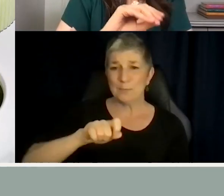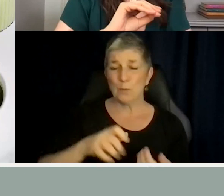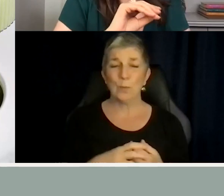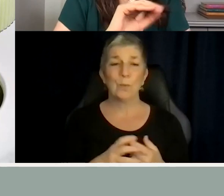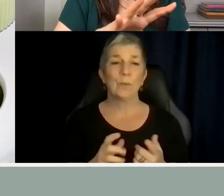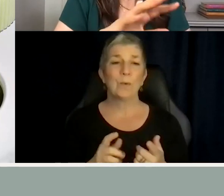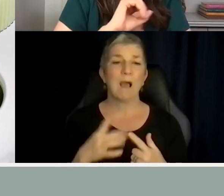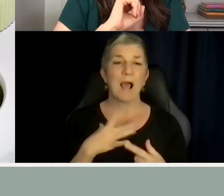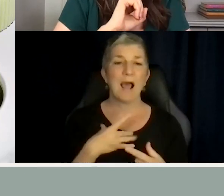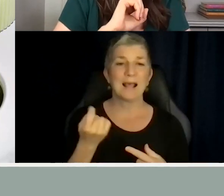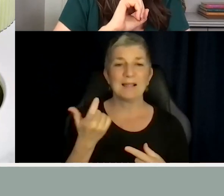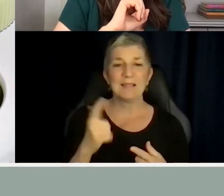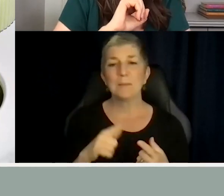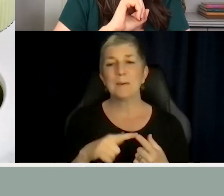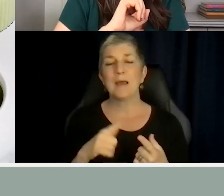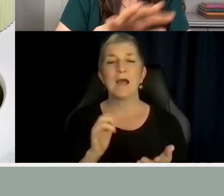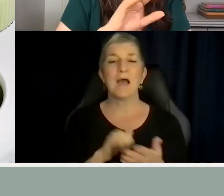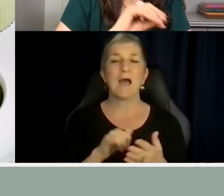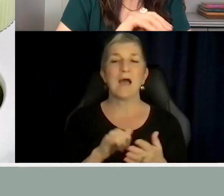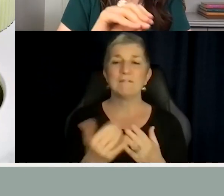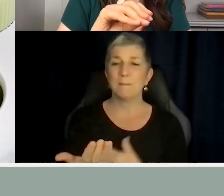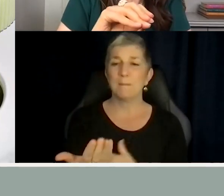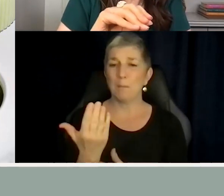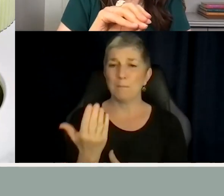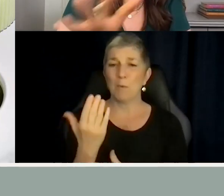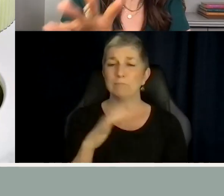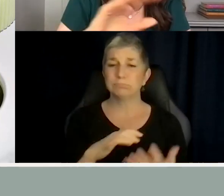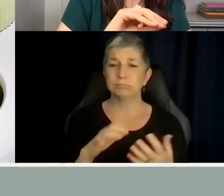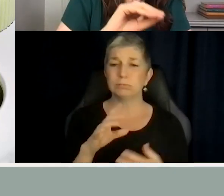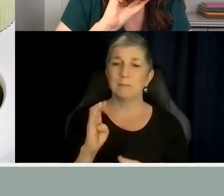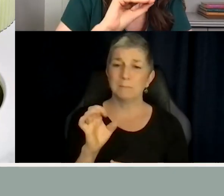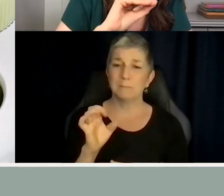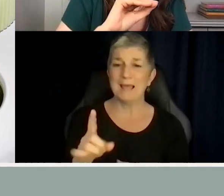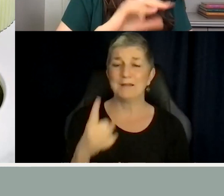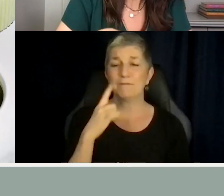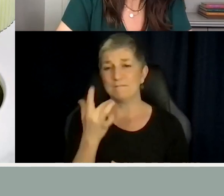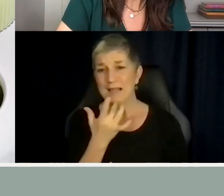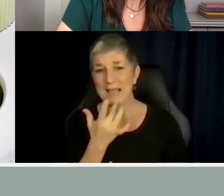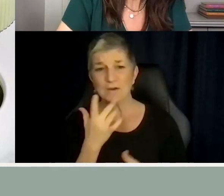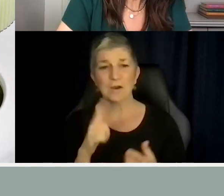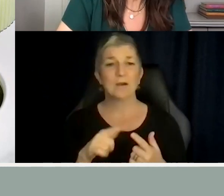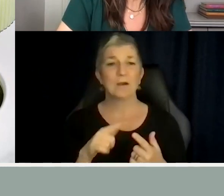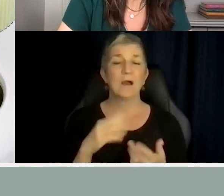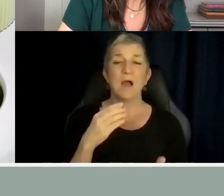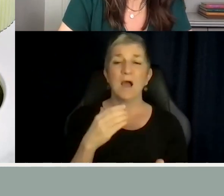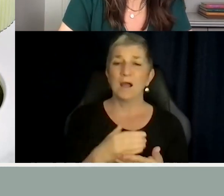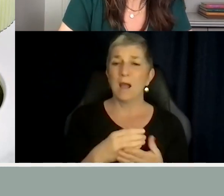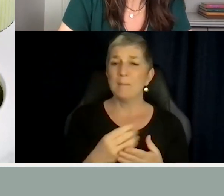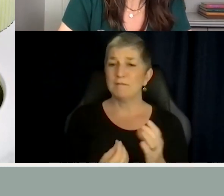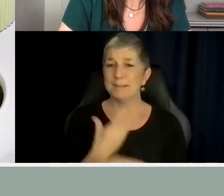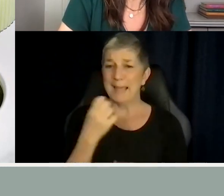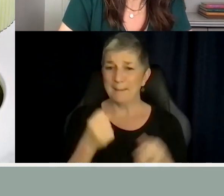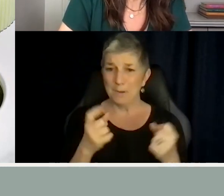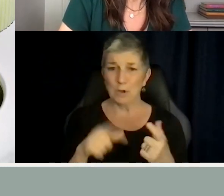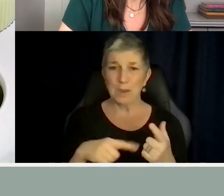I like to put a little bit of morning boost blend in there for flavor and anti-inflammatory properties. A cup of plant-based milk, and you've got yourself